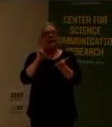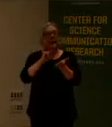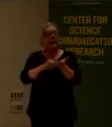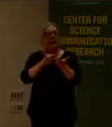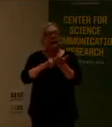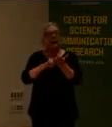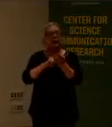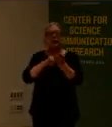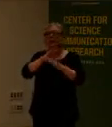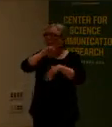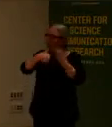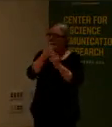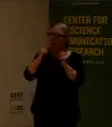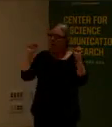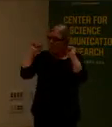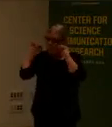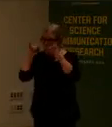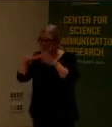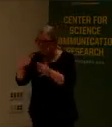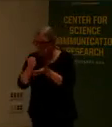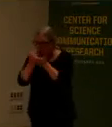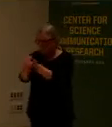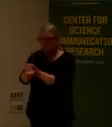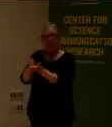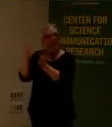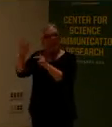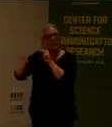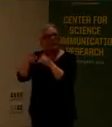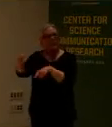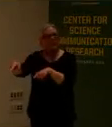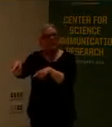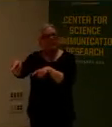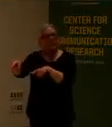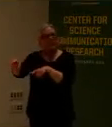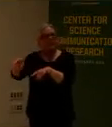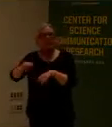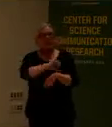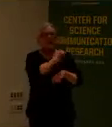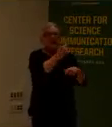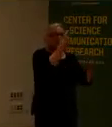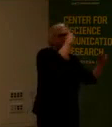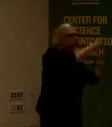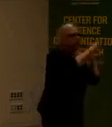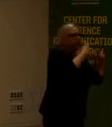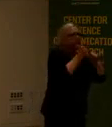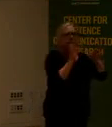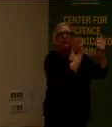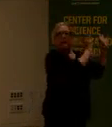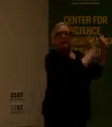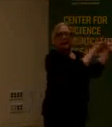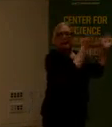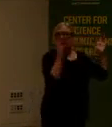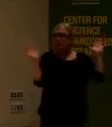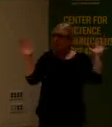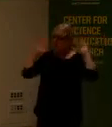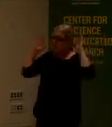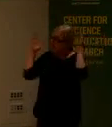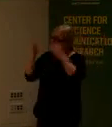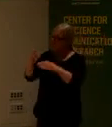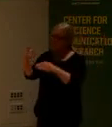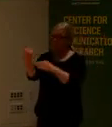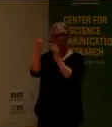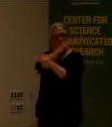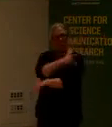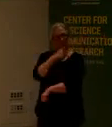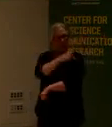patient in front of them. They leave any differences they have beside the door, and they're focused on that common mission. And I'm seeing that same thing happen